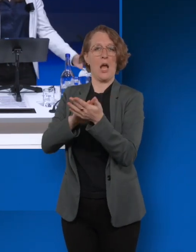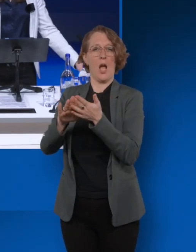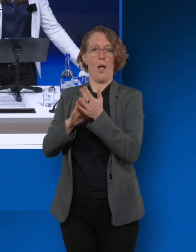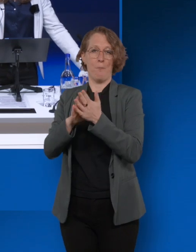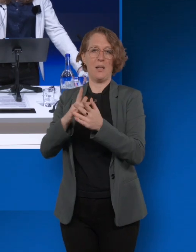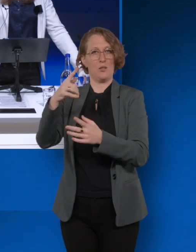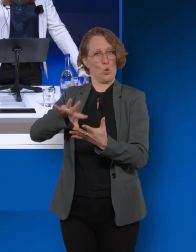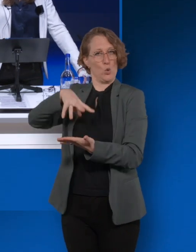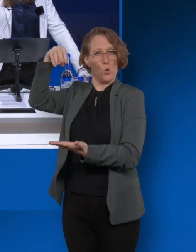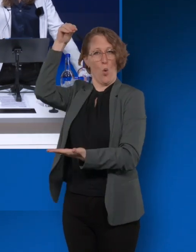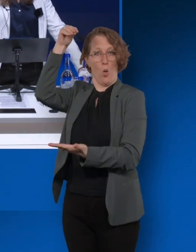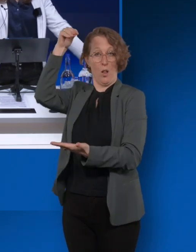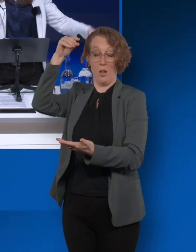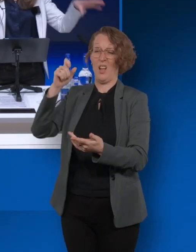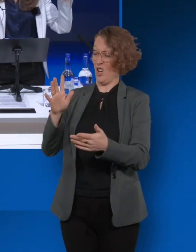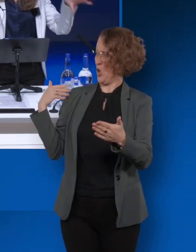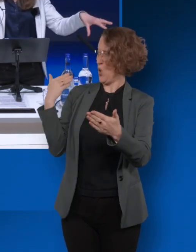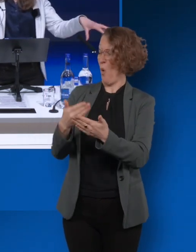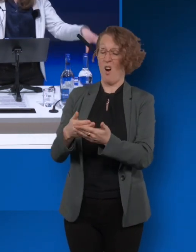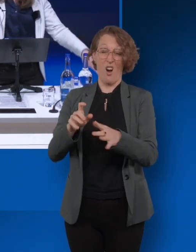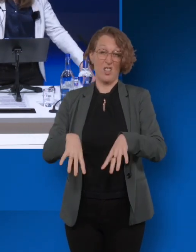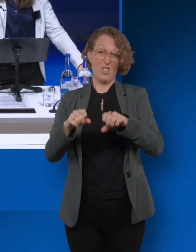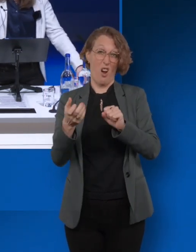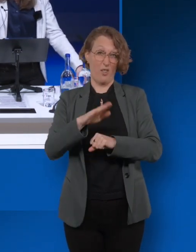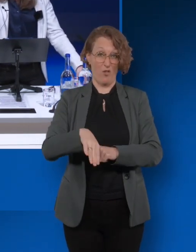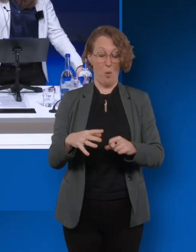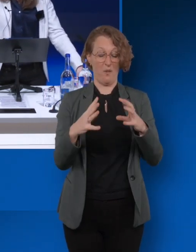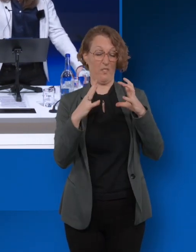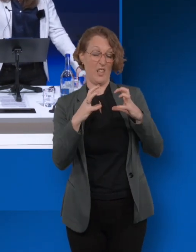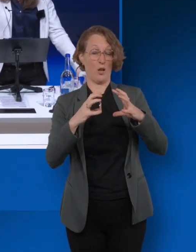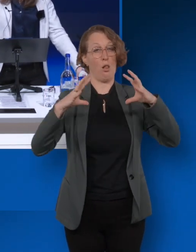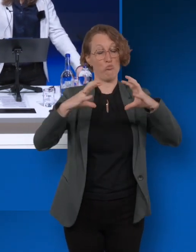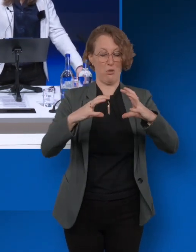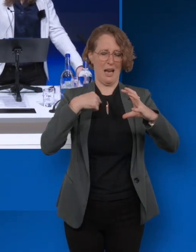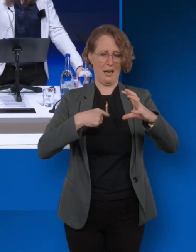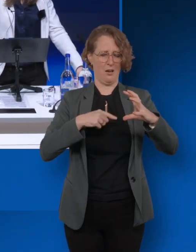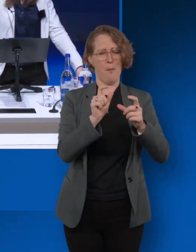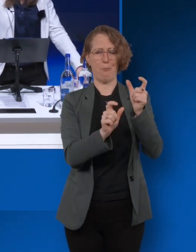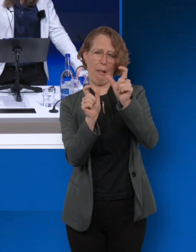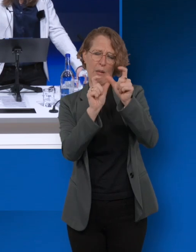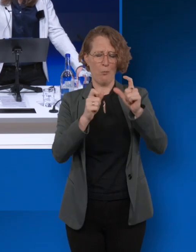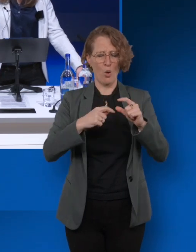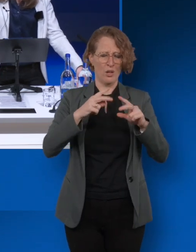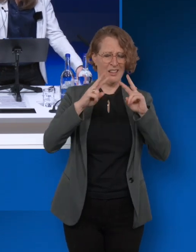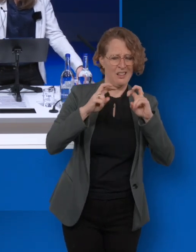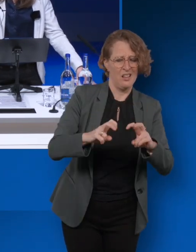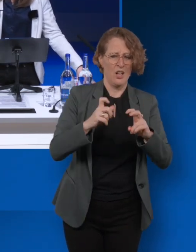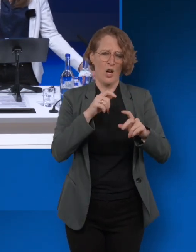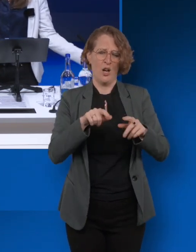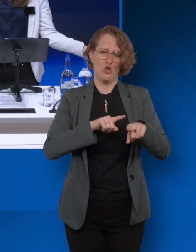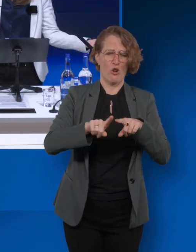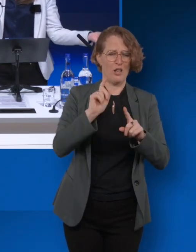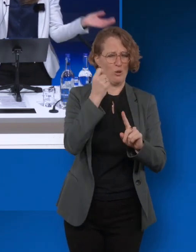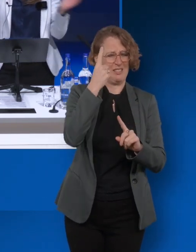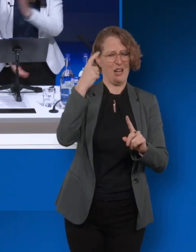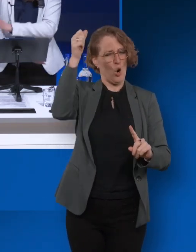says, look, we haven't got very far starting with physical brain building blocks and trying to build a bridge to consciousness.